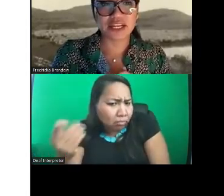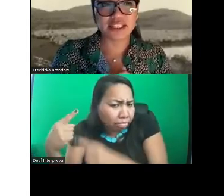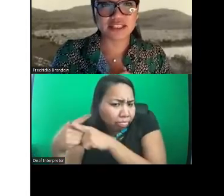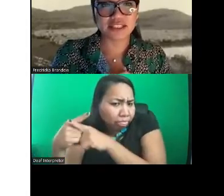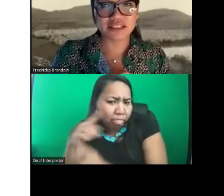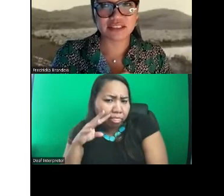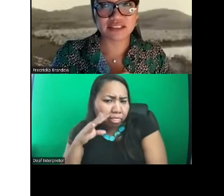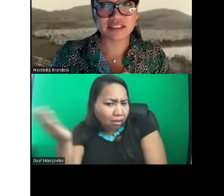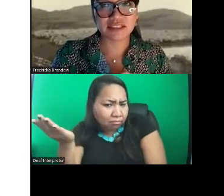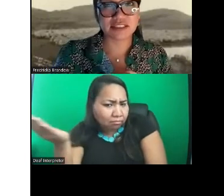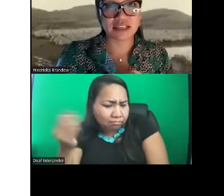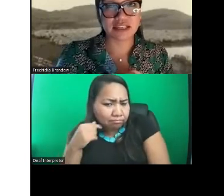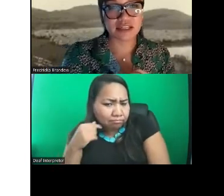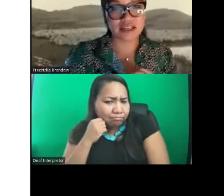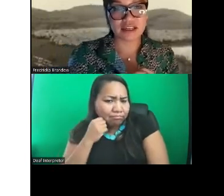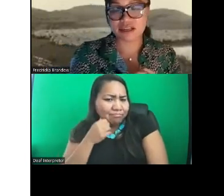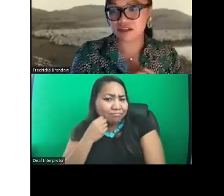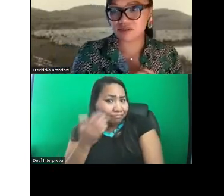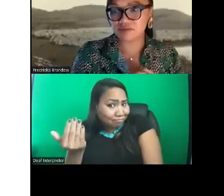Go ahead.